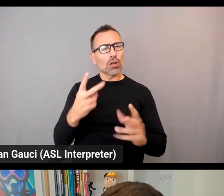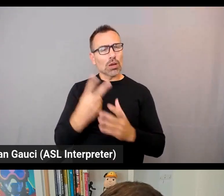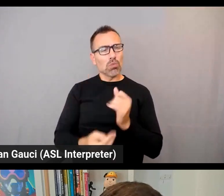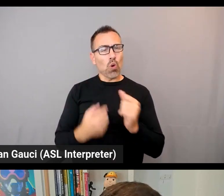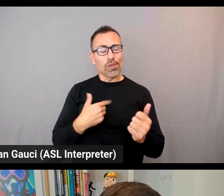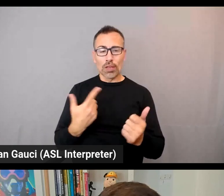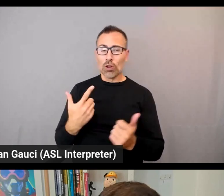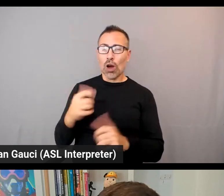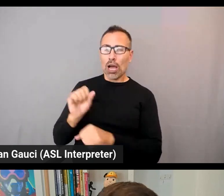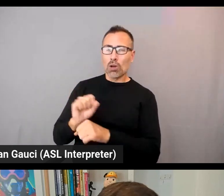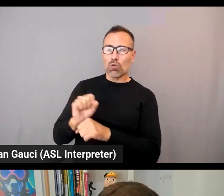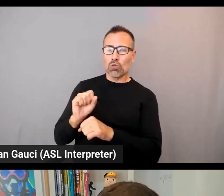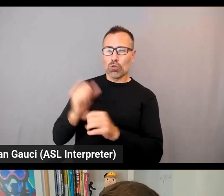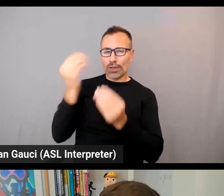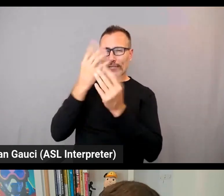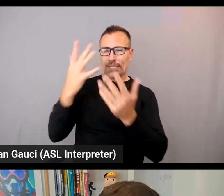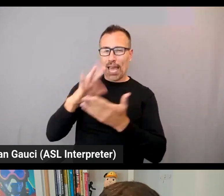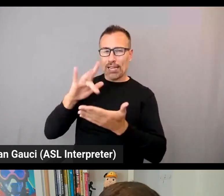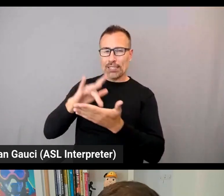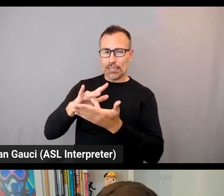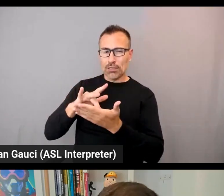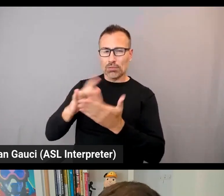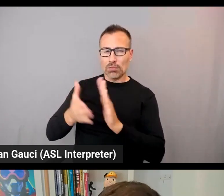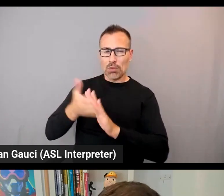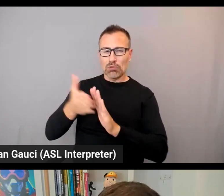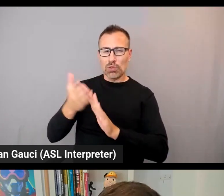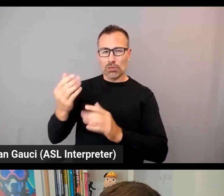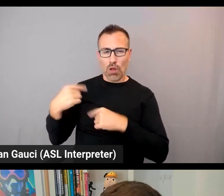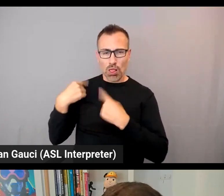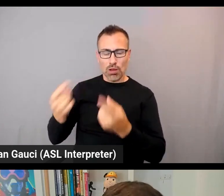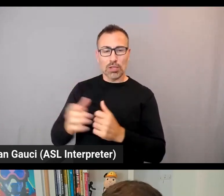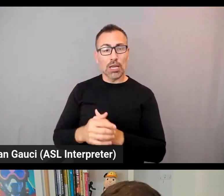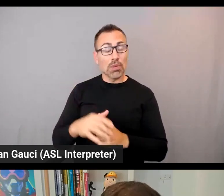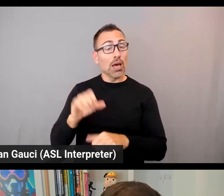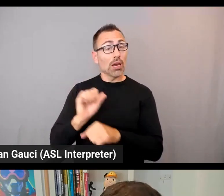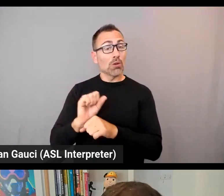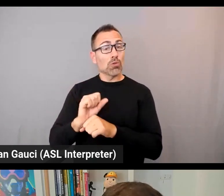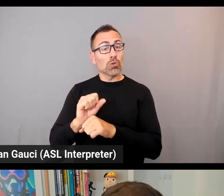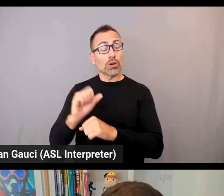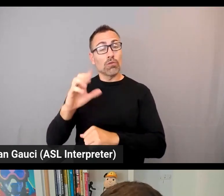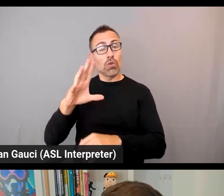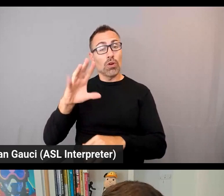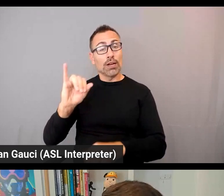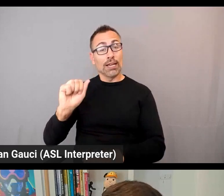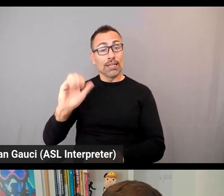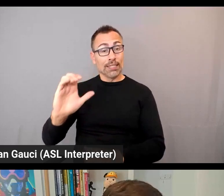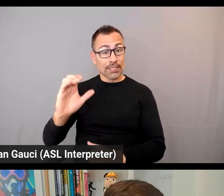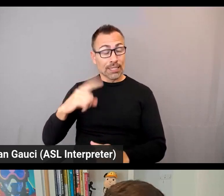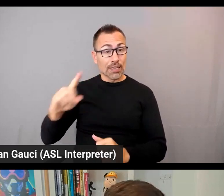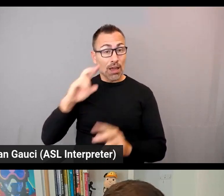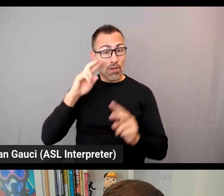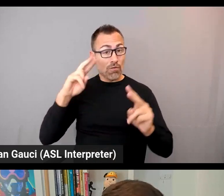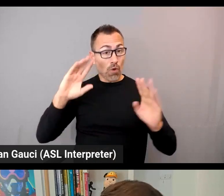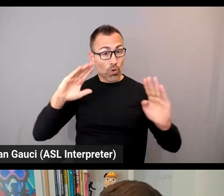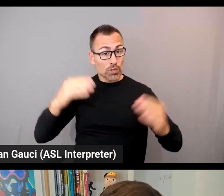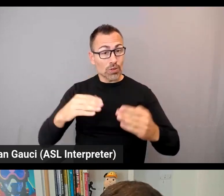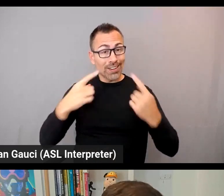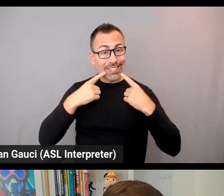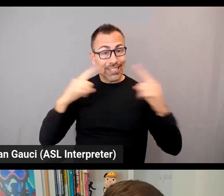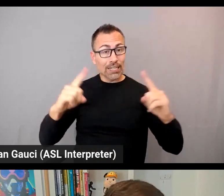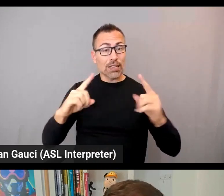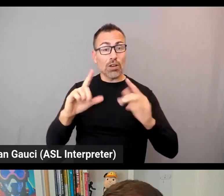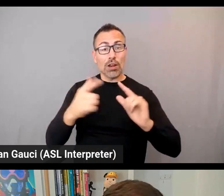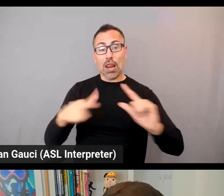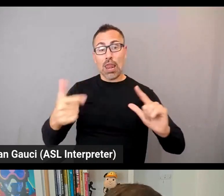center operations for most of my career and worked at an infrastructure as code company that focused on sort of a declarative language. And there's very much a stylistic